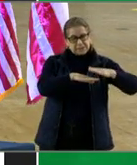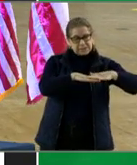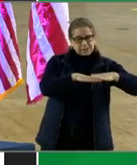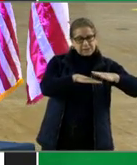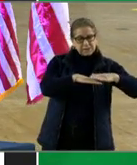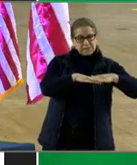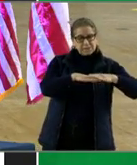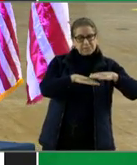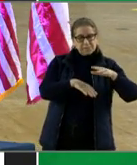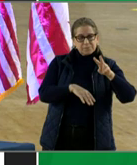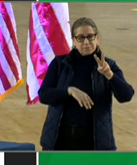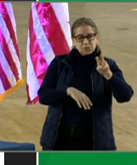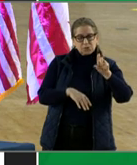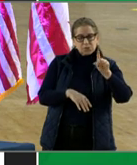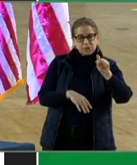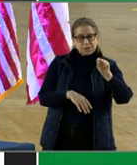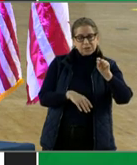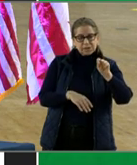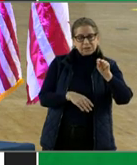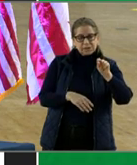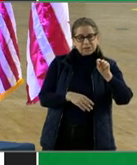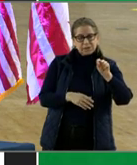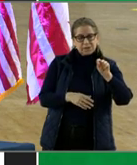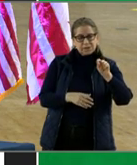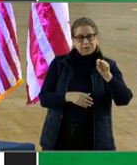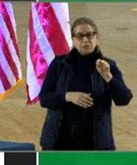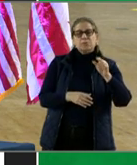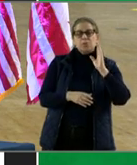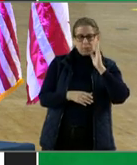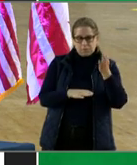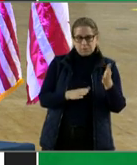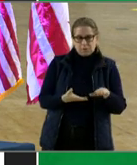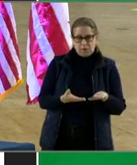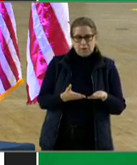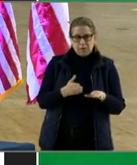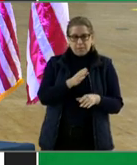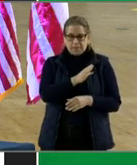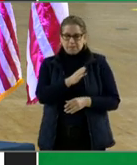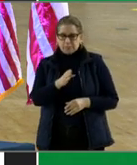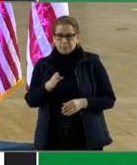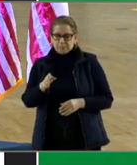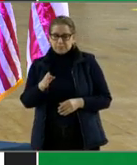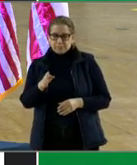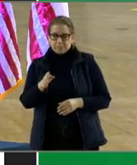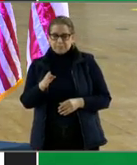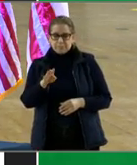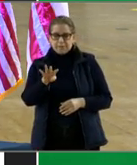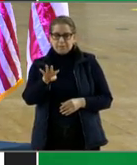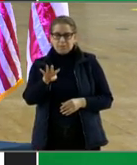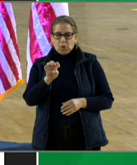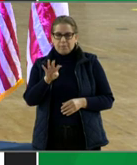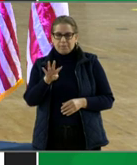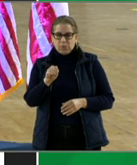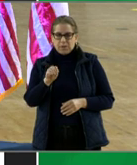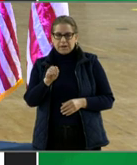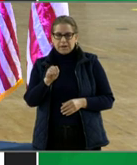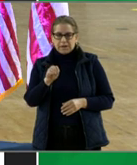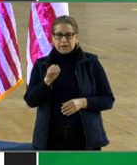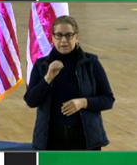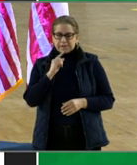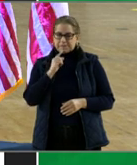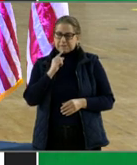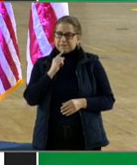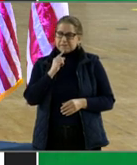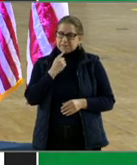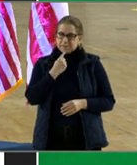220 people would succumb to the disease. A moderate would be 440, and the severe estimate would